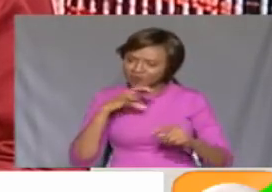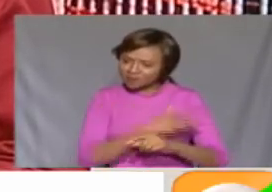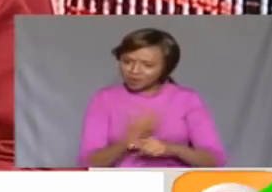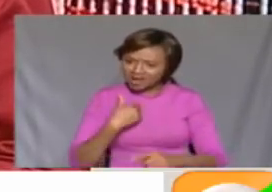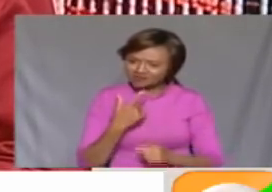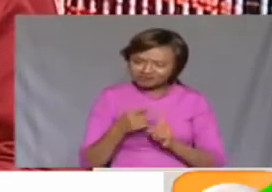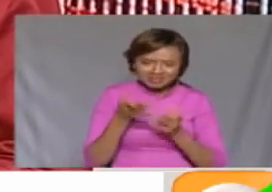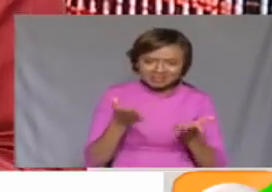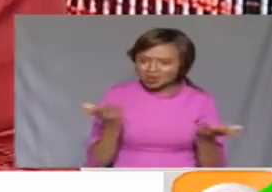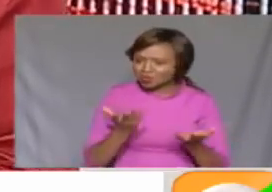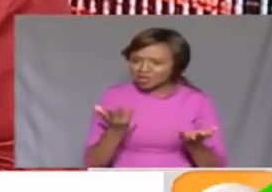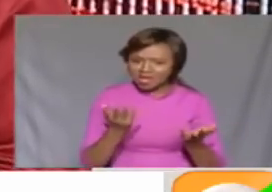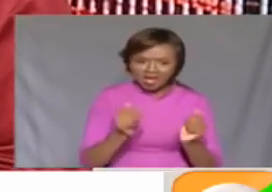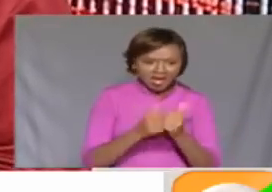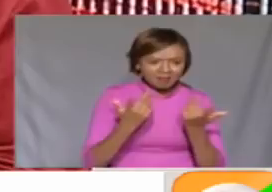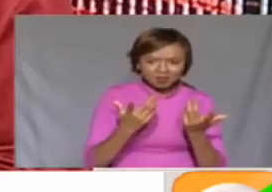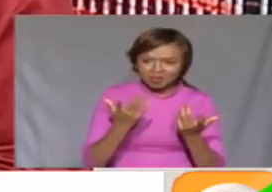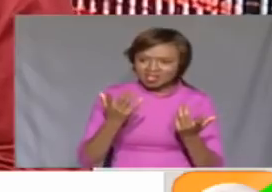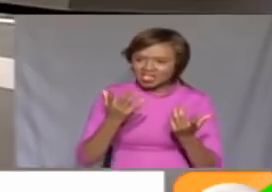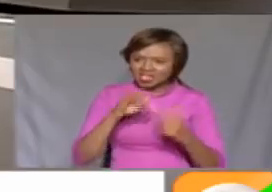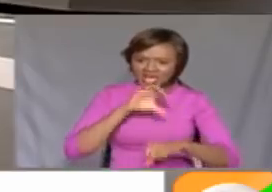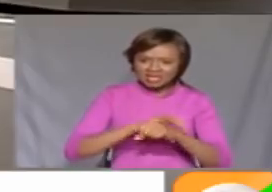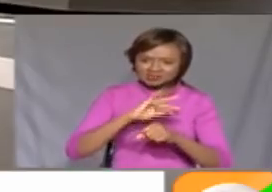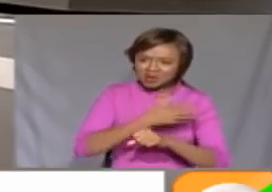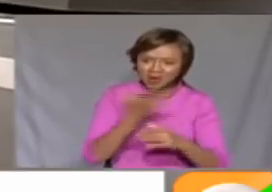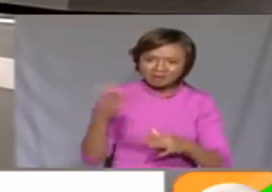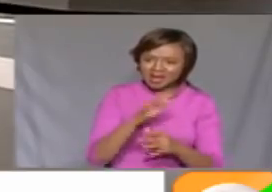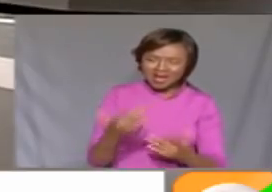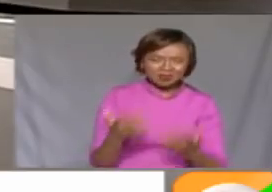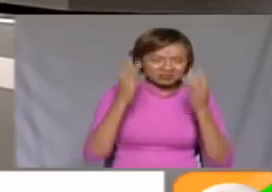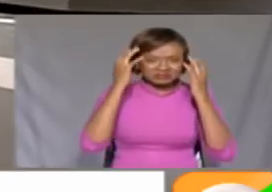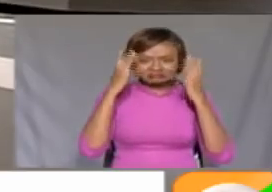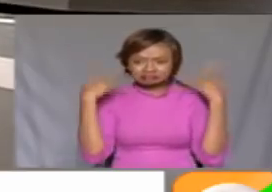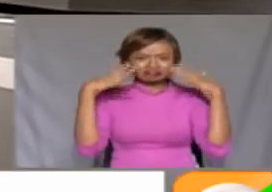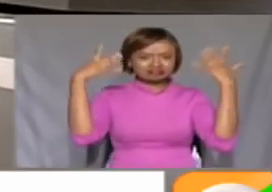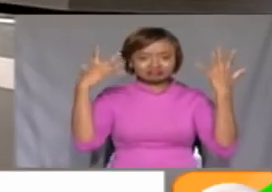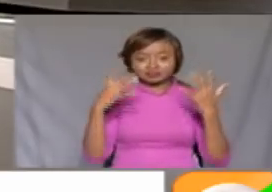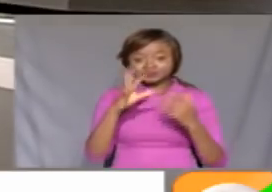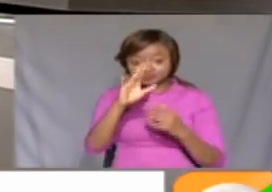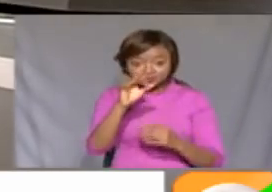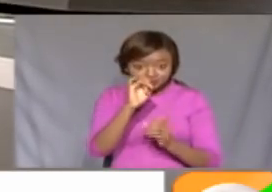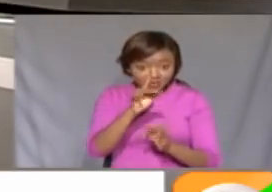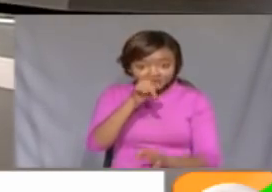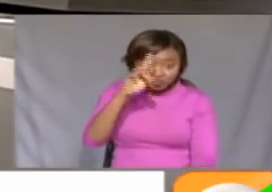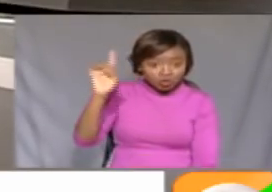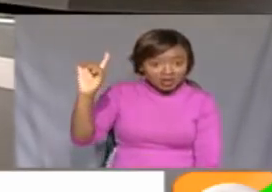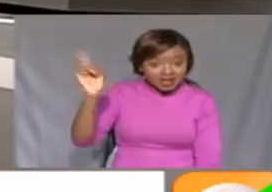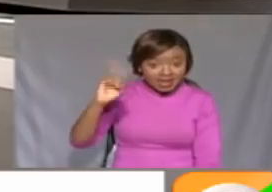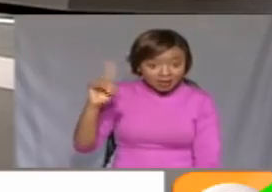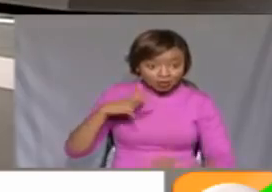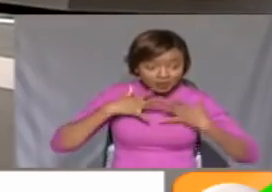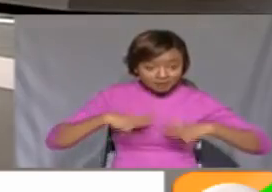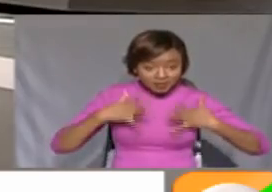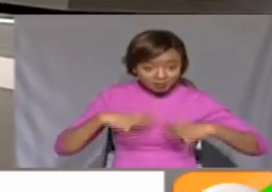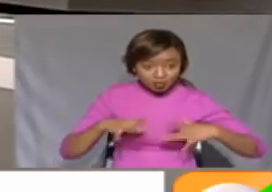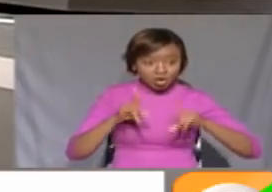he doesn't have any way of getting it back. My final thing is that, listen, if Nairobians and others in